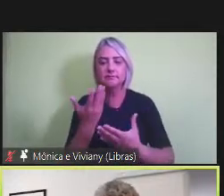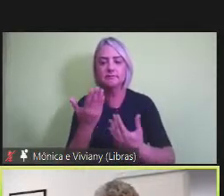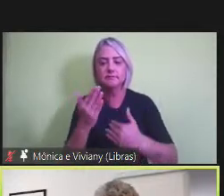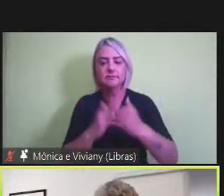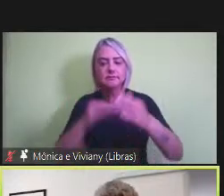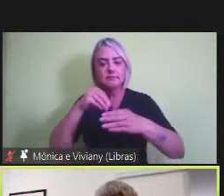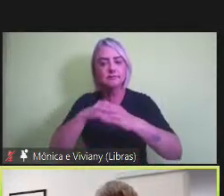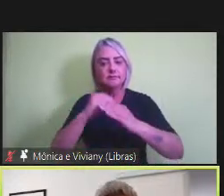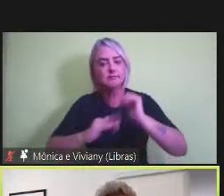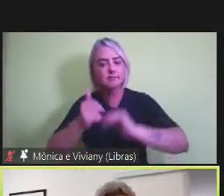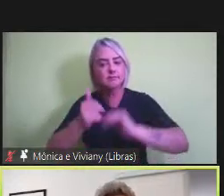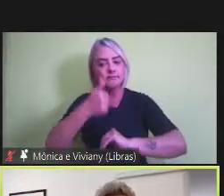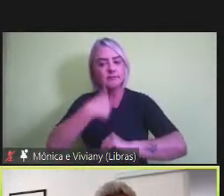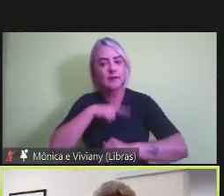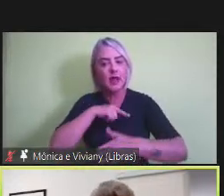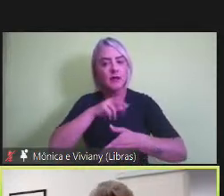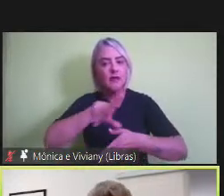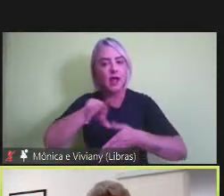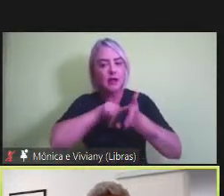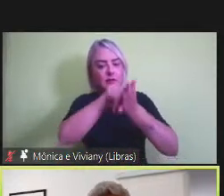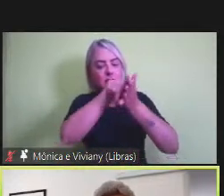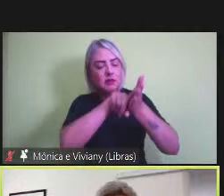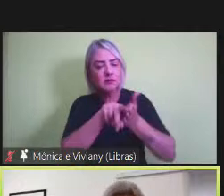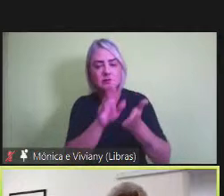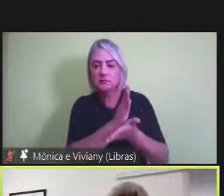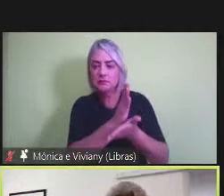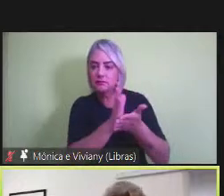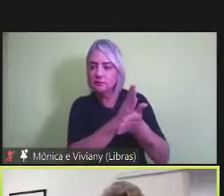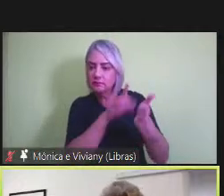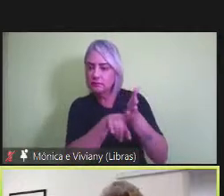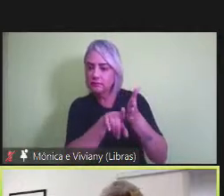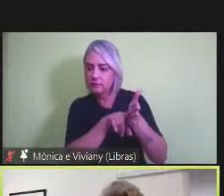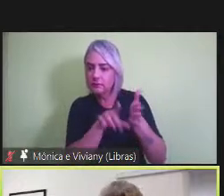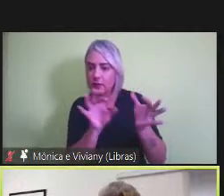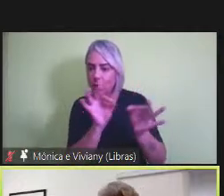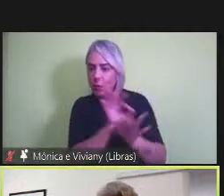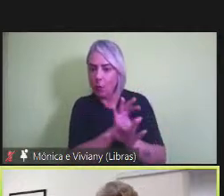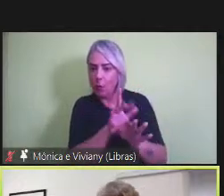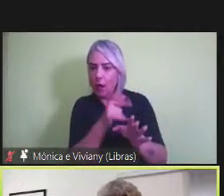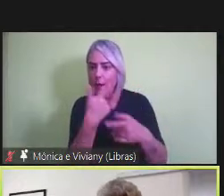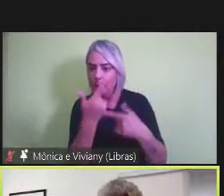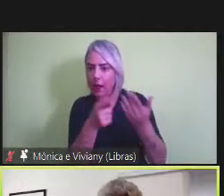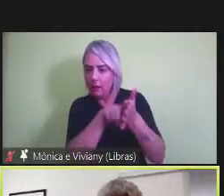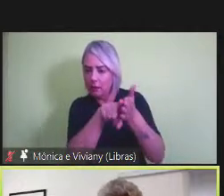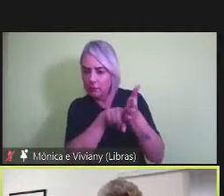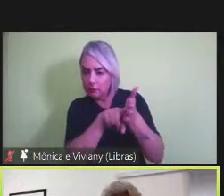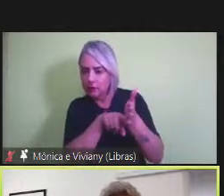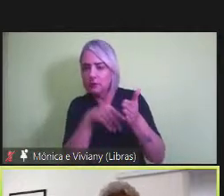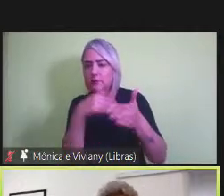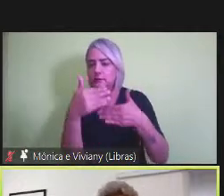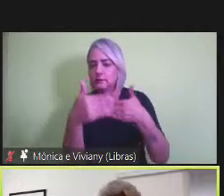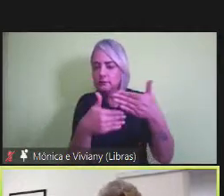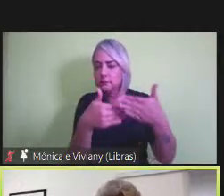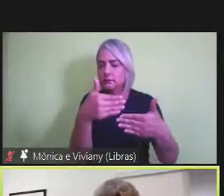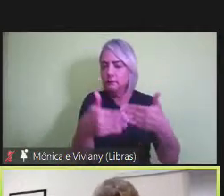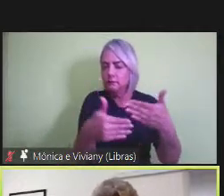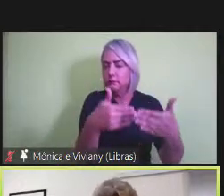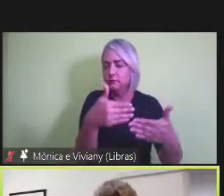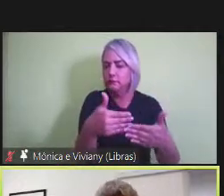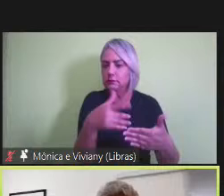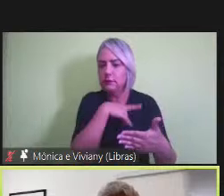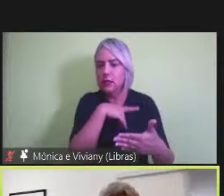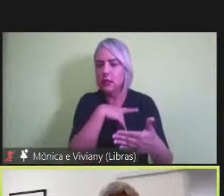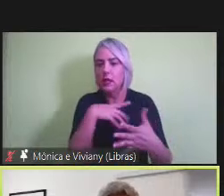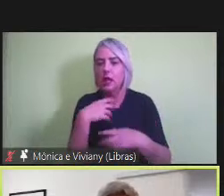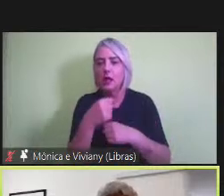interprofessional education, because there are many studies. Some studies are not concluded. We are still